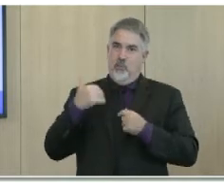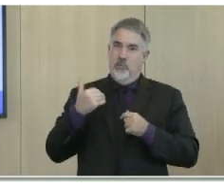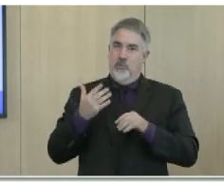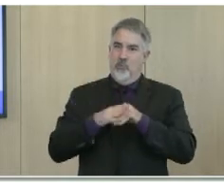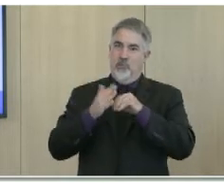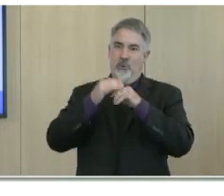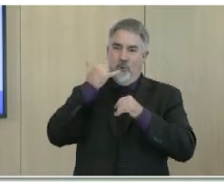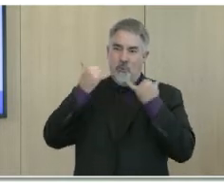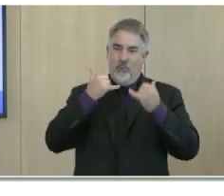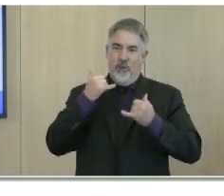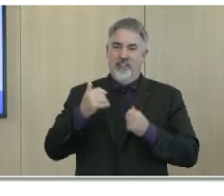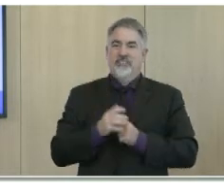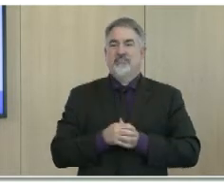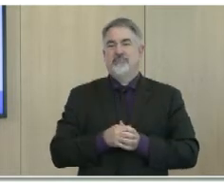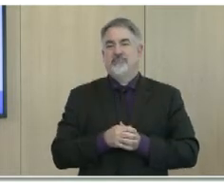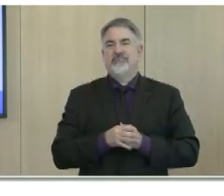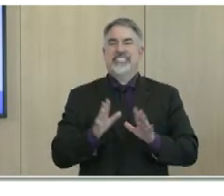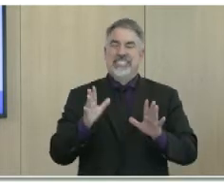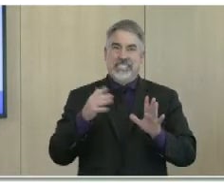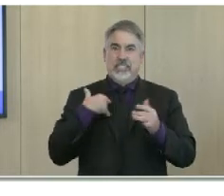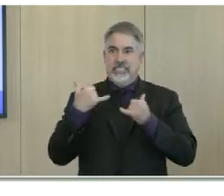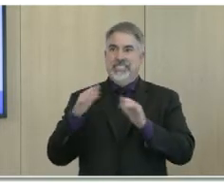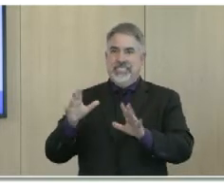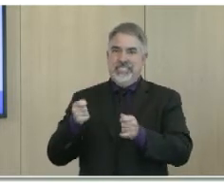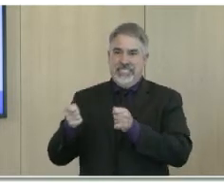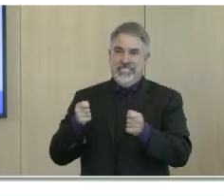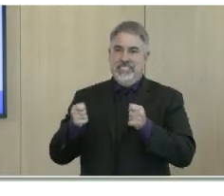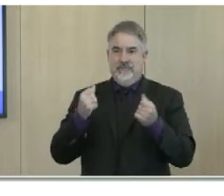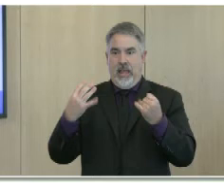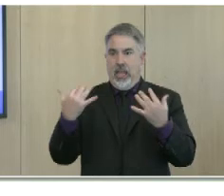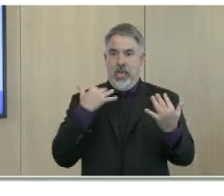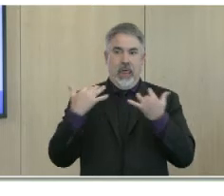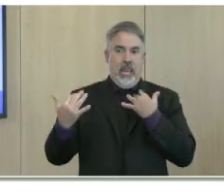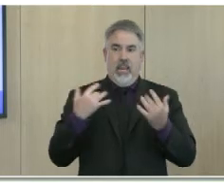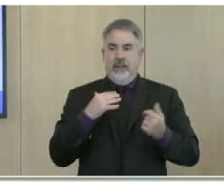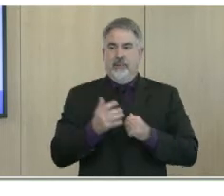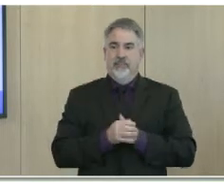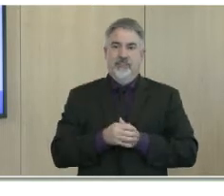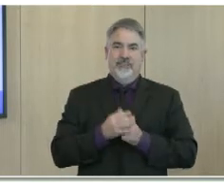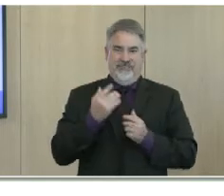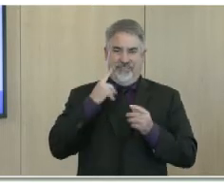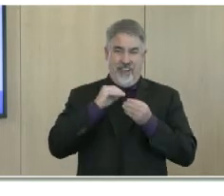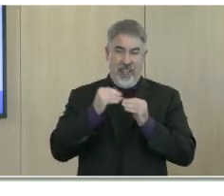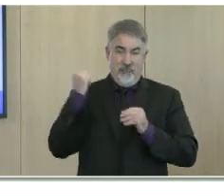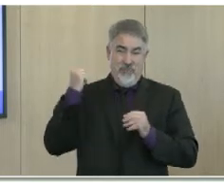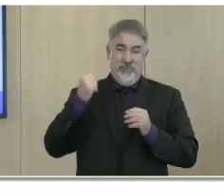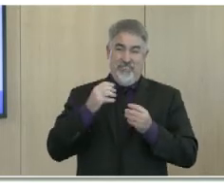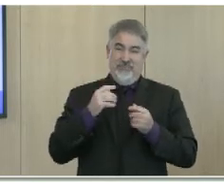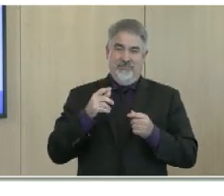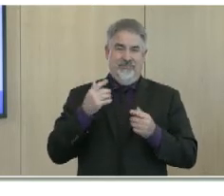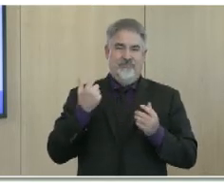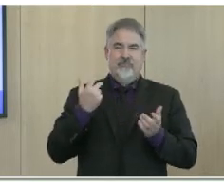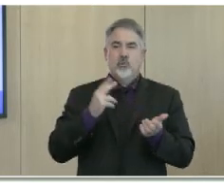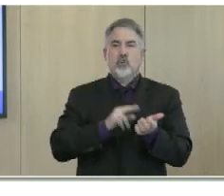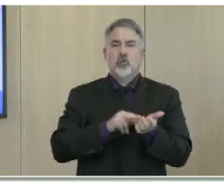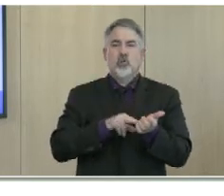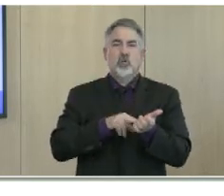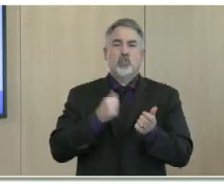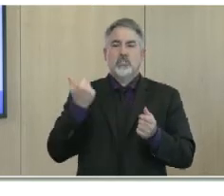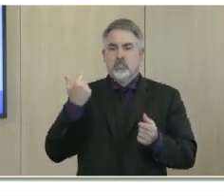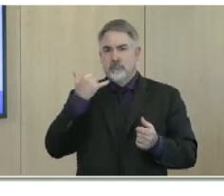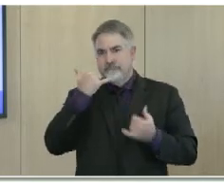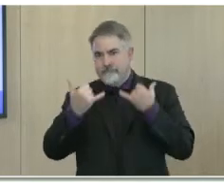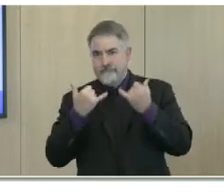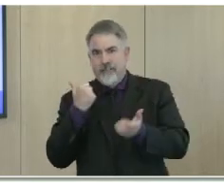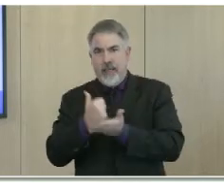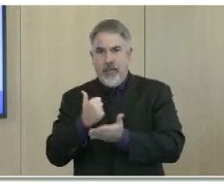continue to support them more. Increase in calls to the nursing line, our epi calls. The hygiene kits, I just want to take a second and talk about this because